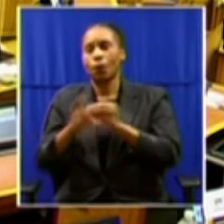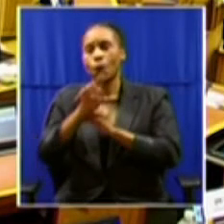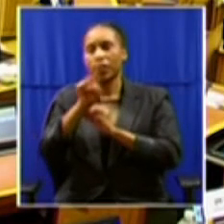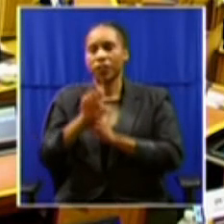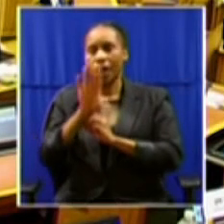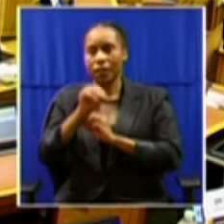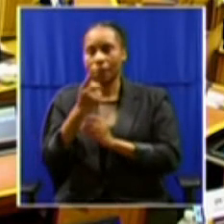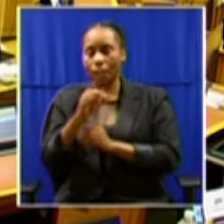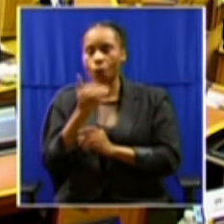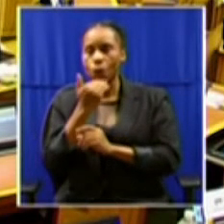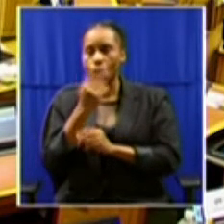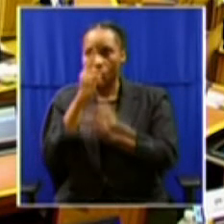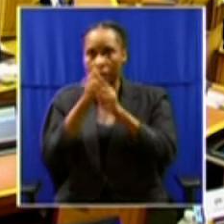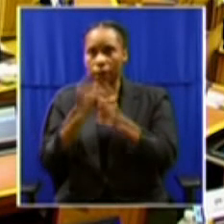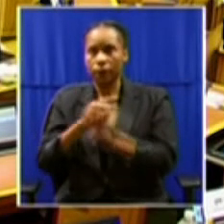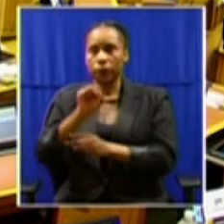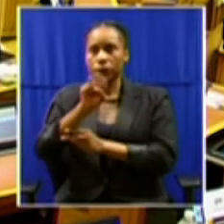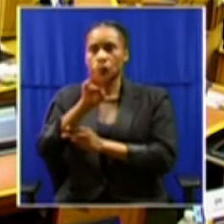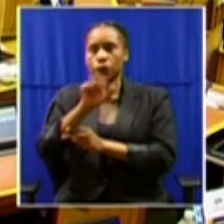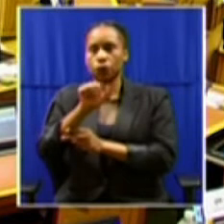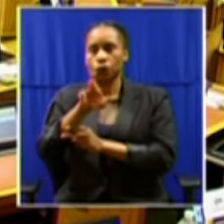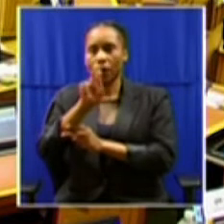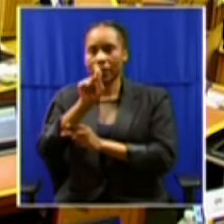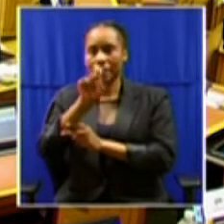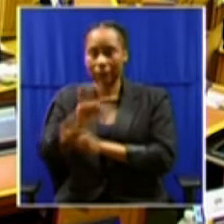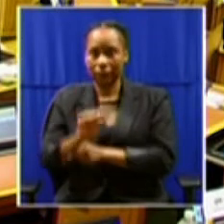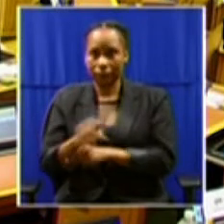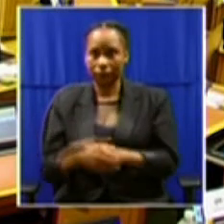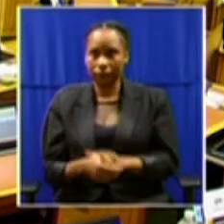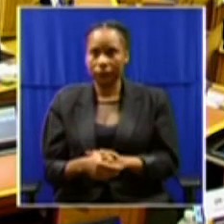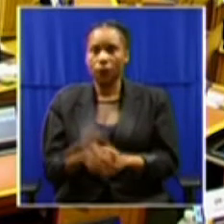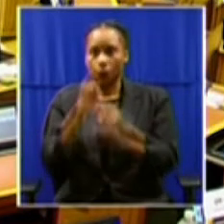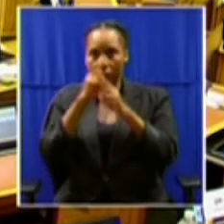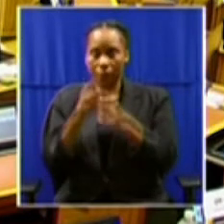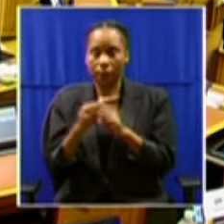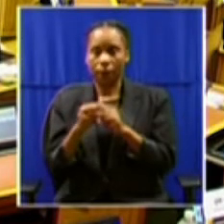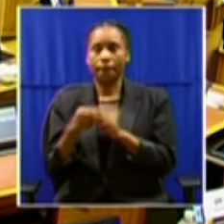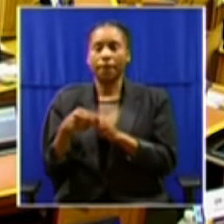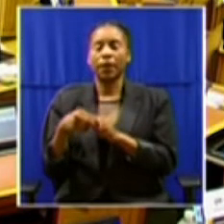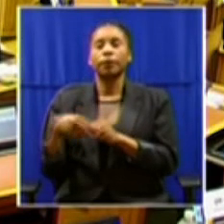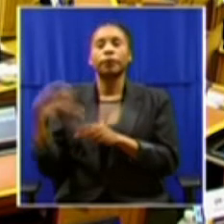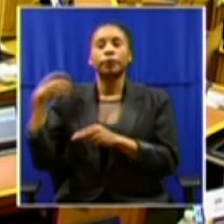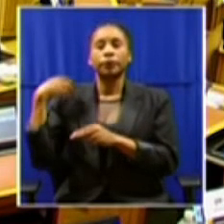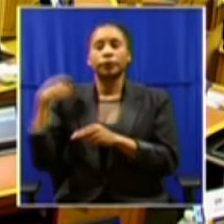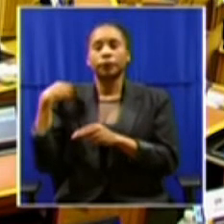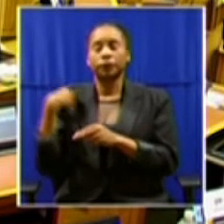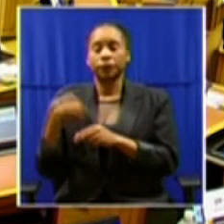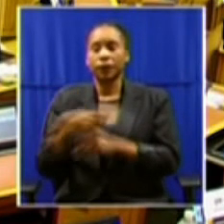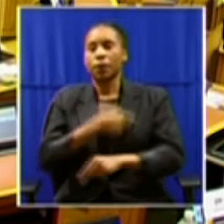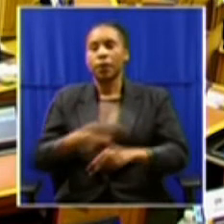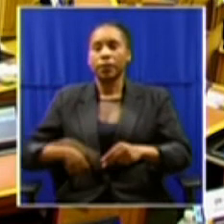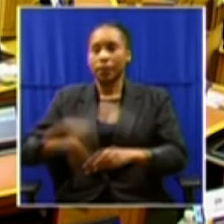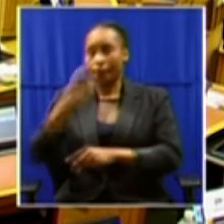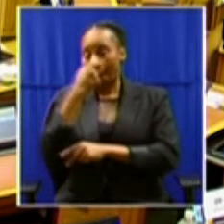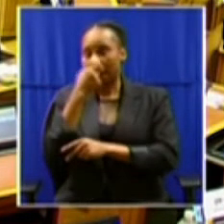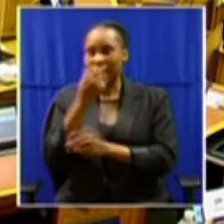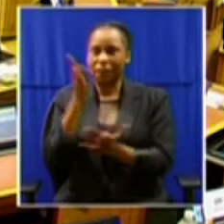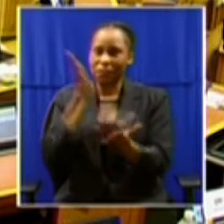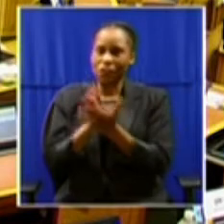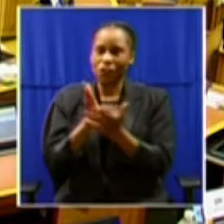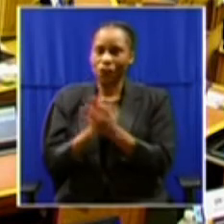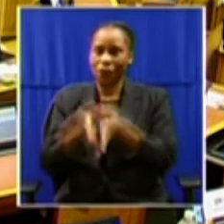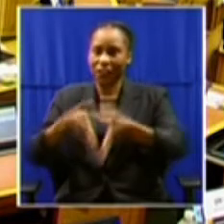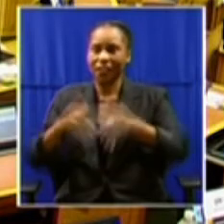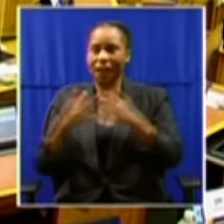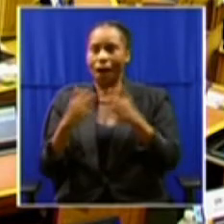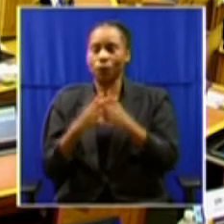Honourable Swart. Thank you, House Chair. Honourable Minister, President Ramaphosa gave us the assurance in this House in response to an